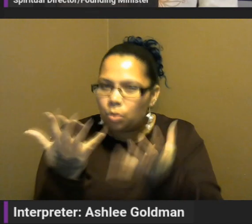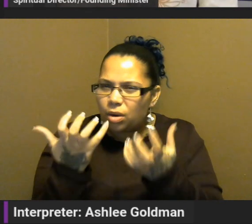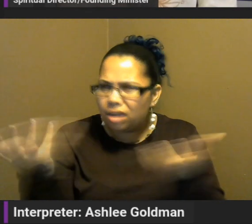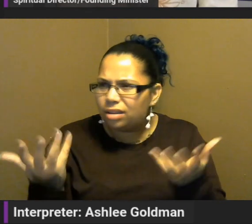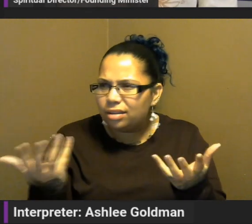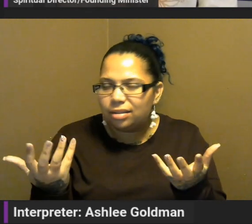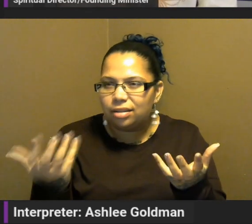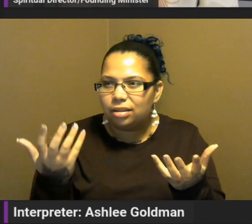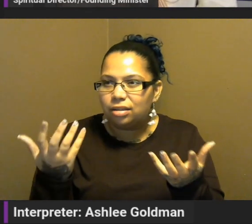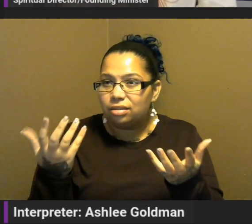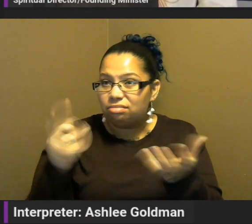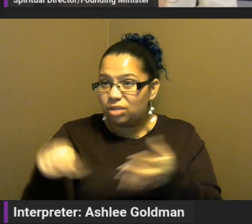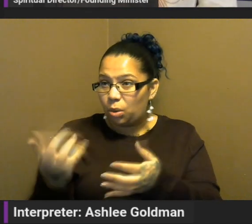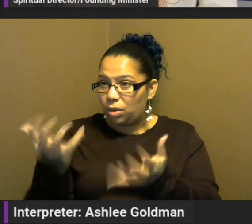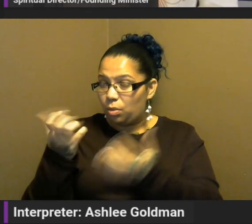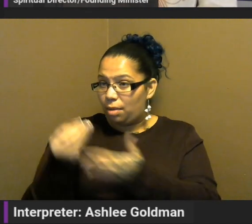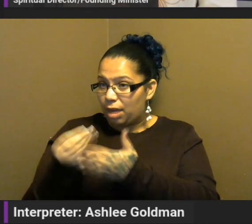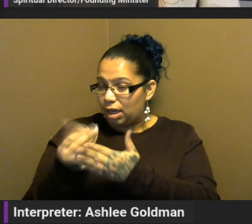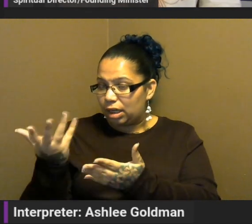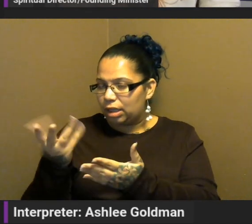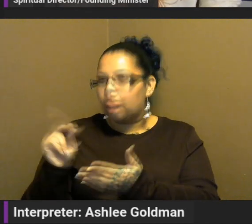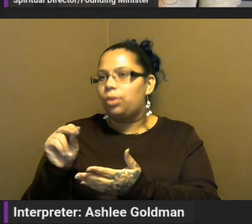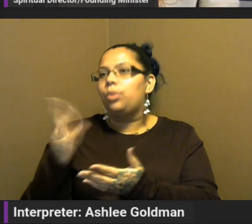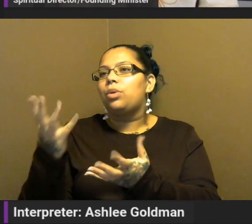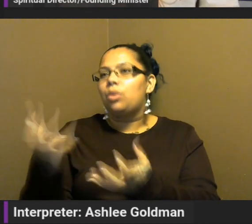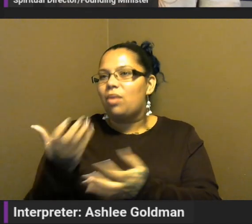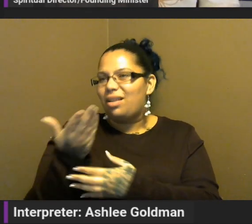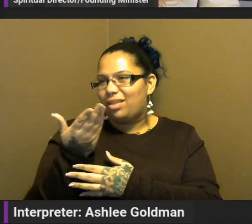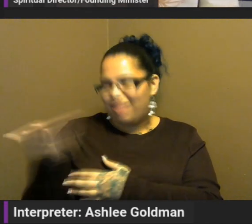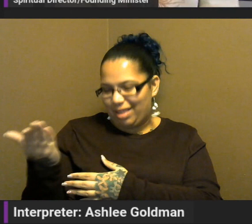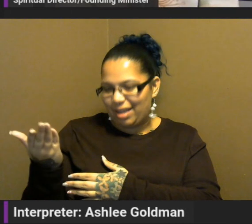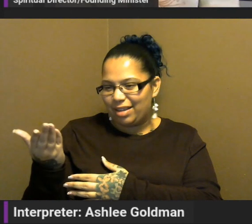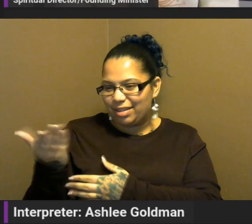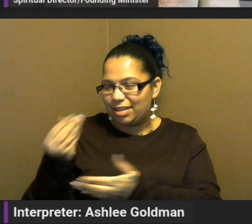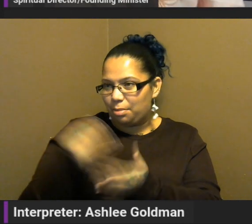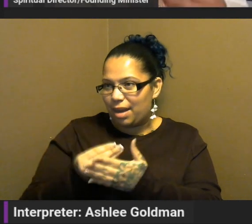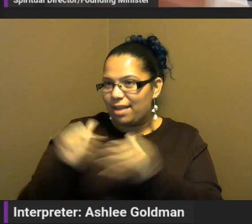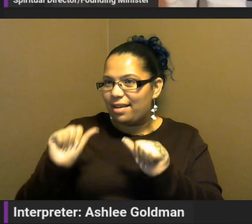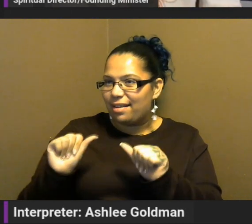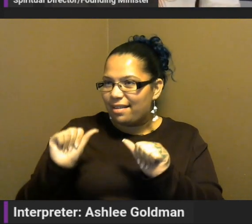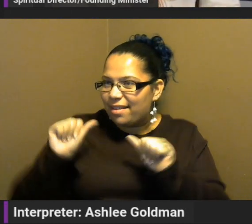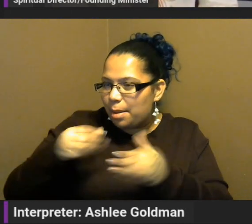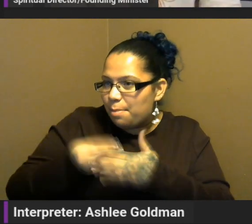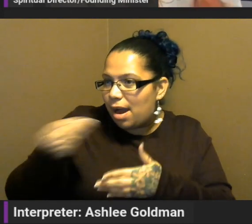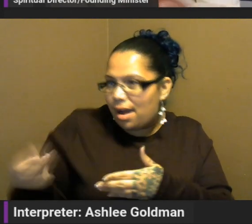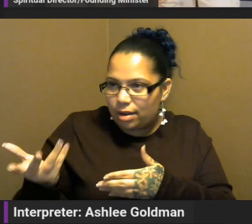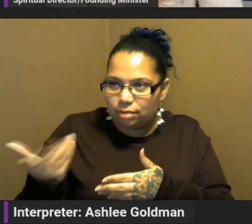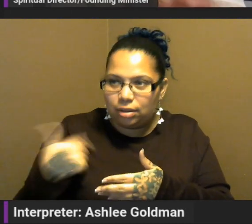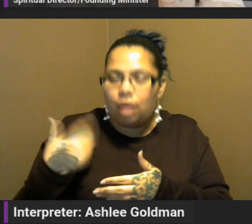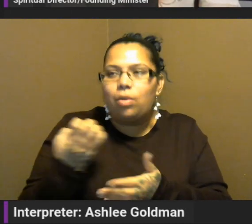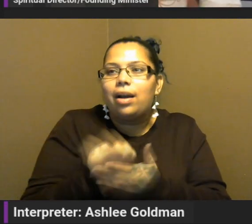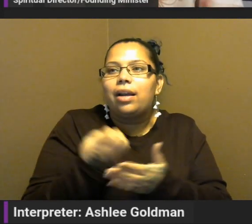simply want the money. You want what the money affords you the ability to do. So what do you really want? I want economic freedom.